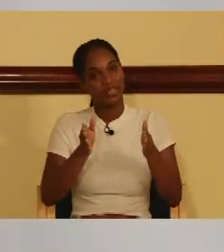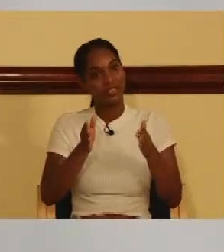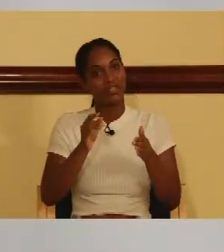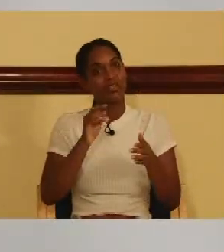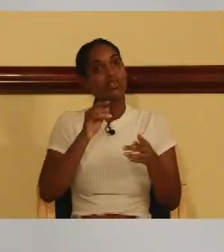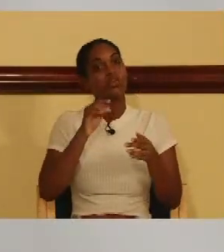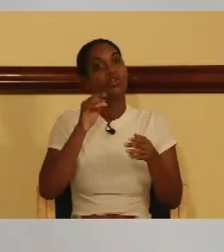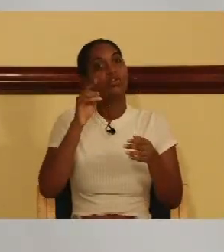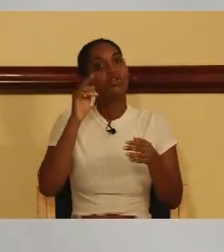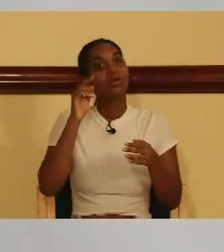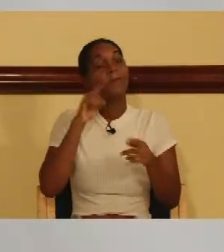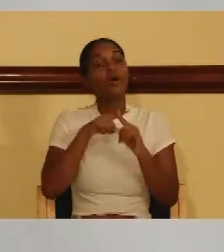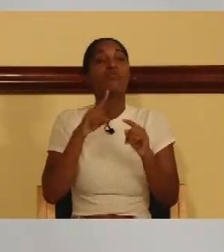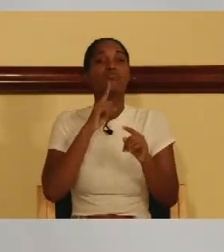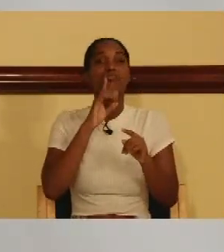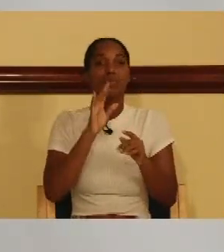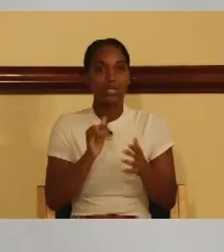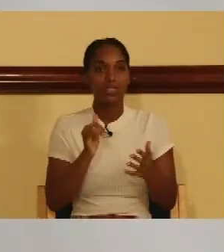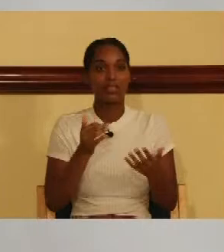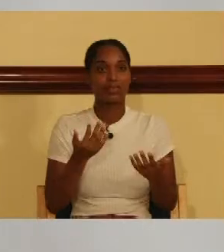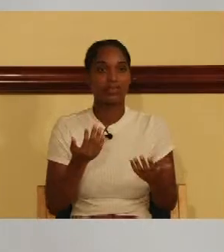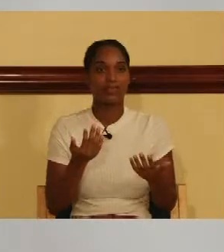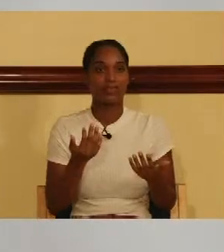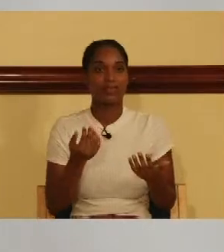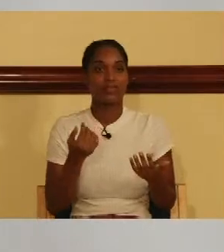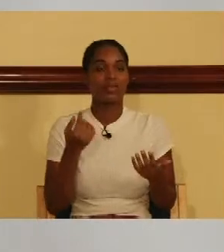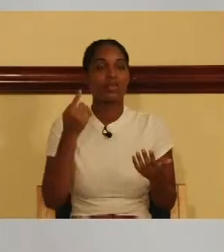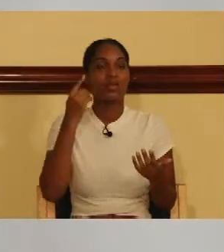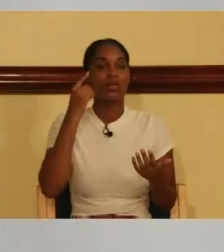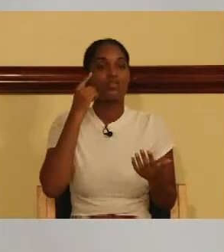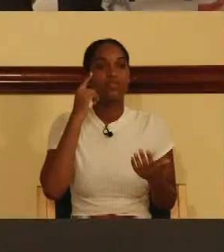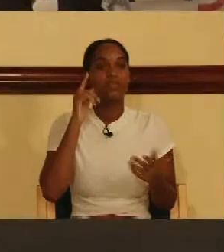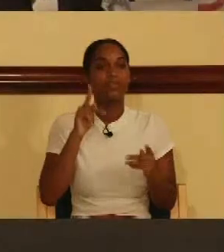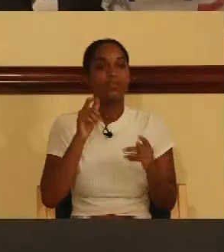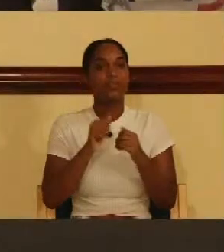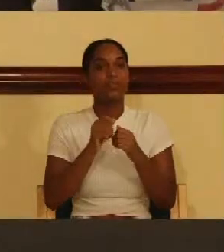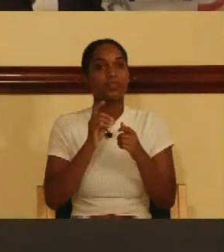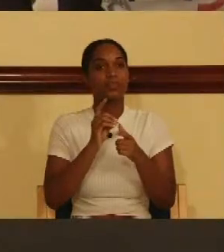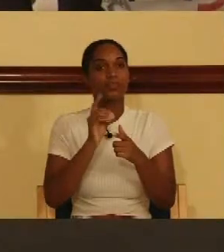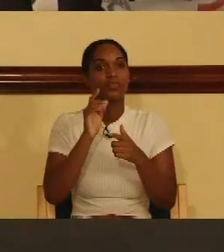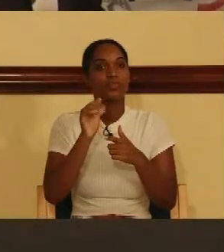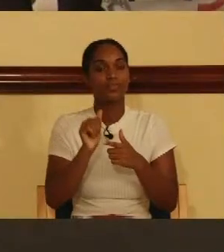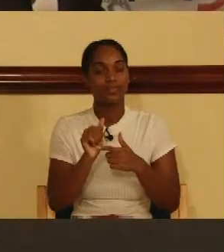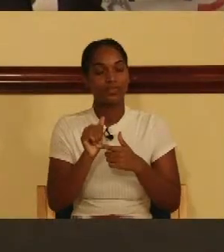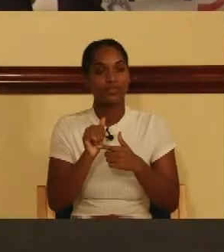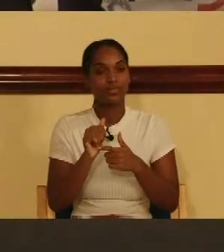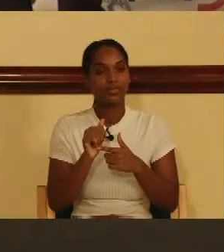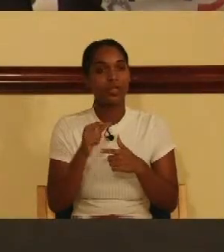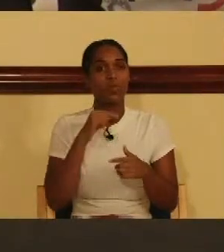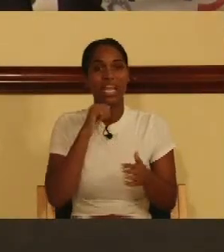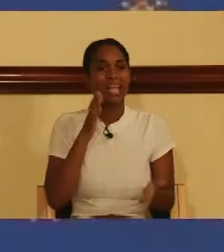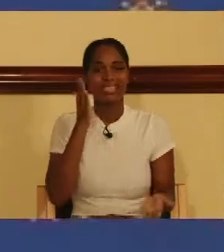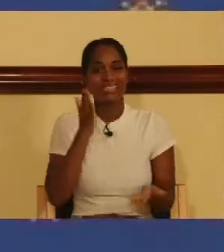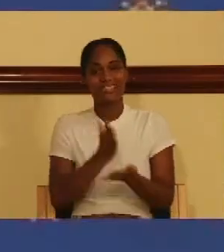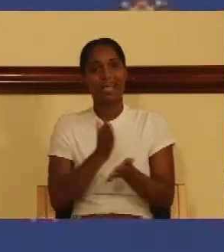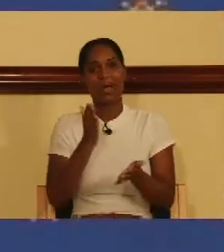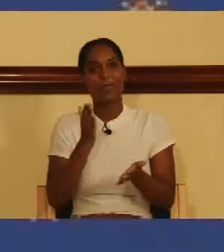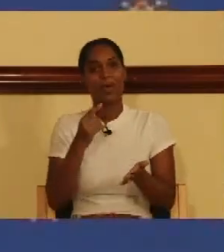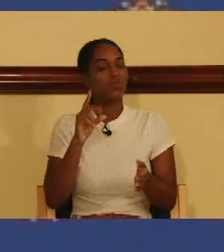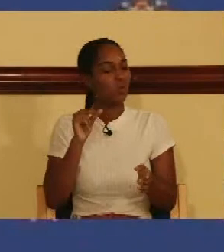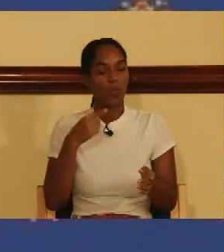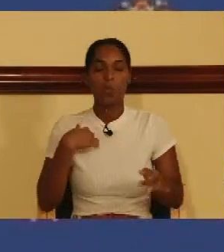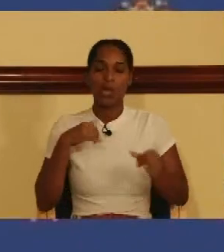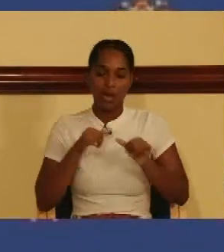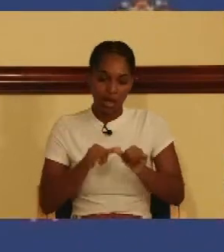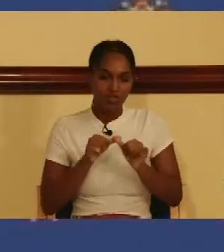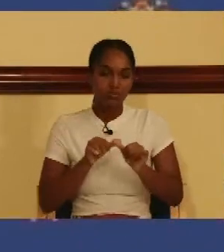to, but I really like the evolve, really gives me hope because it means developing gradually. So we're not gonna stop. We're going to